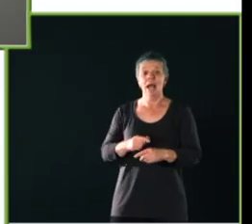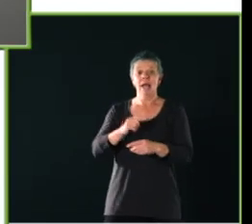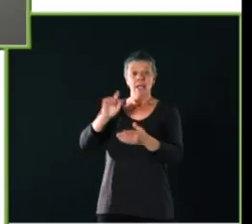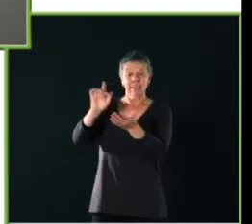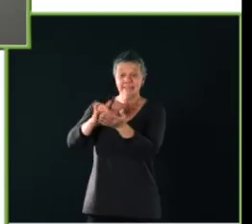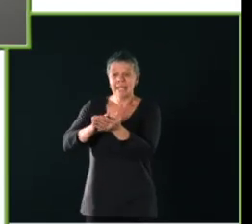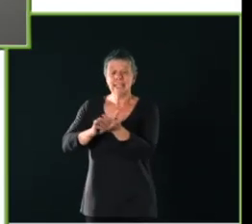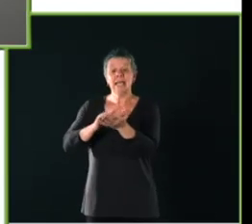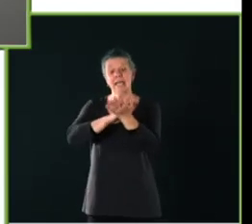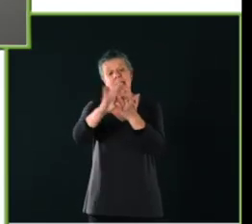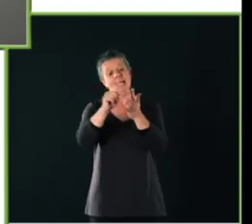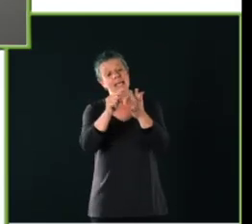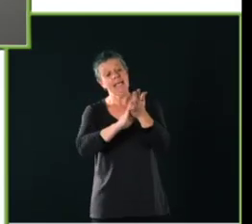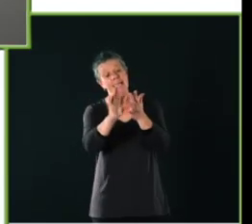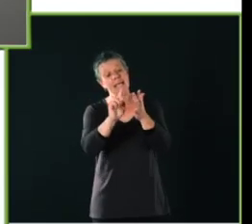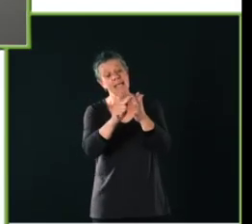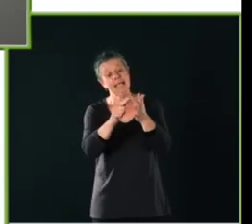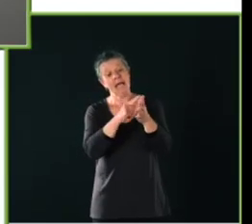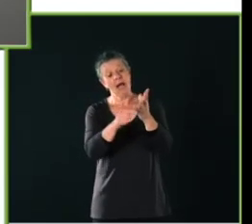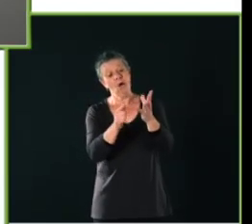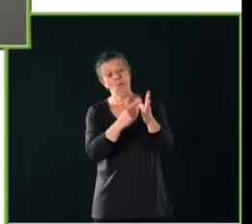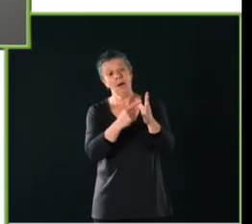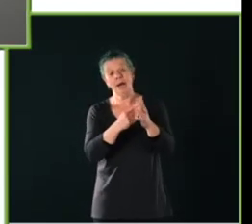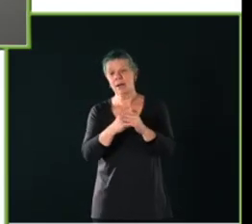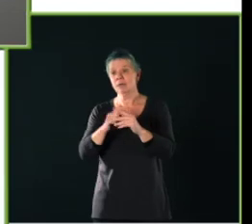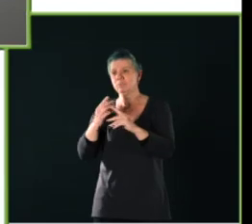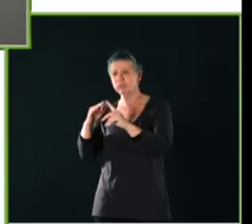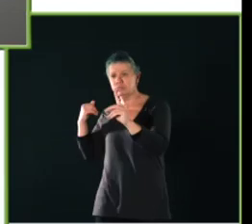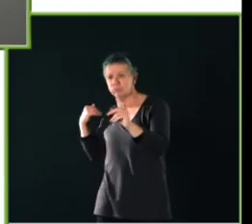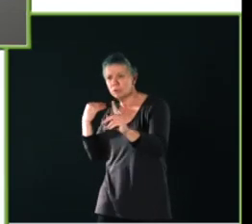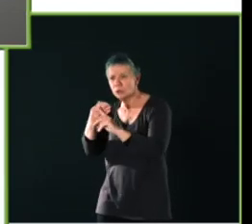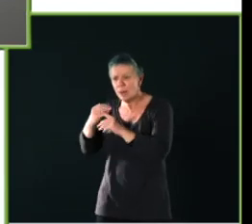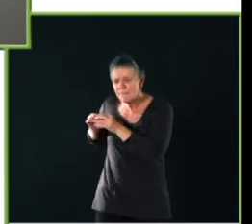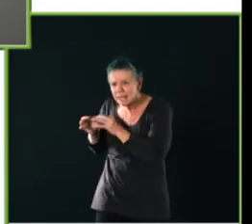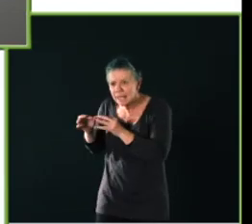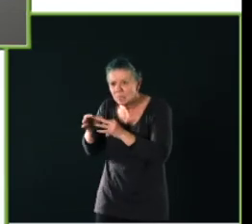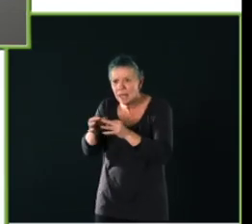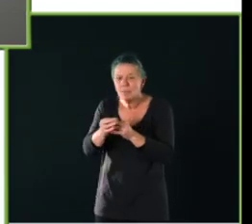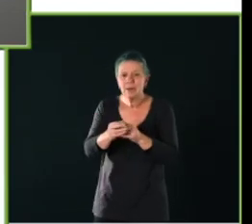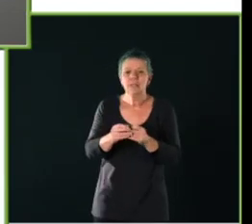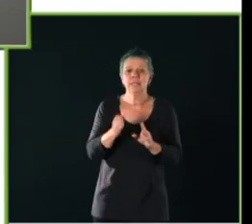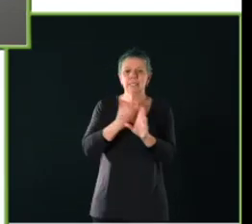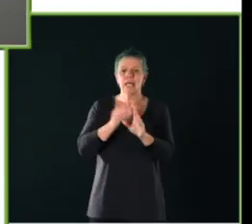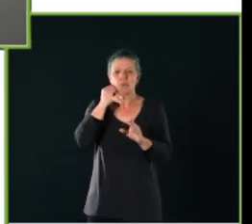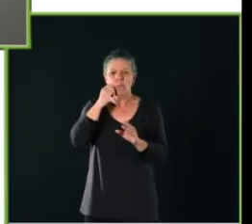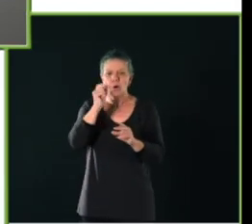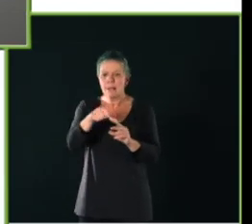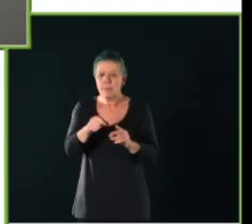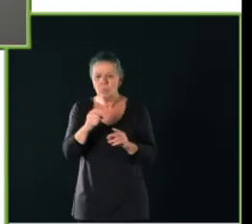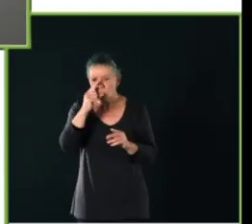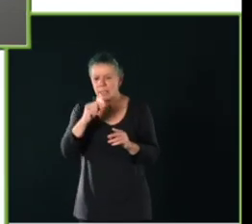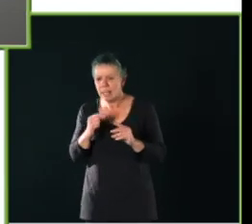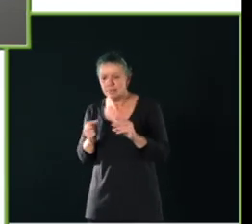a place of learning for young Māori and a place for cultural exchange and exhibitions. Young artists will be